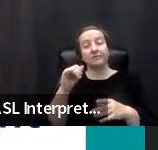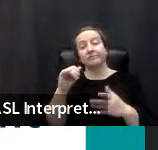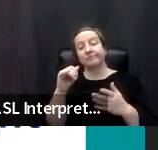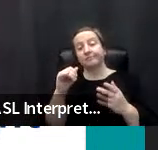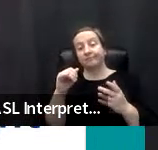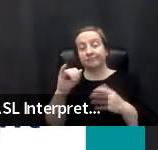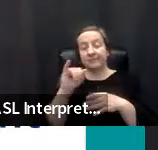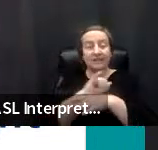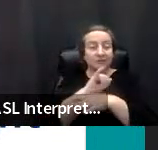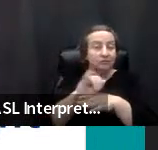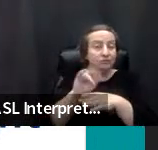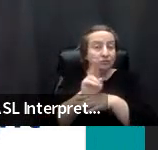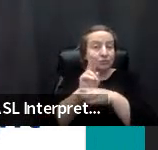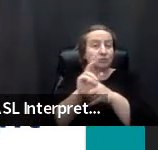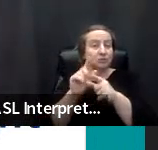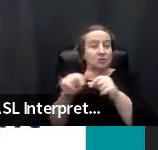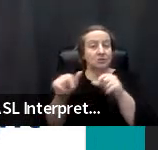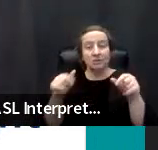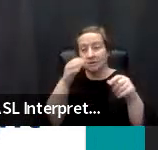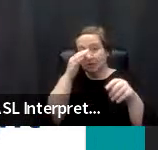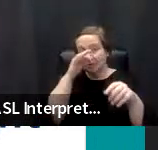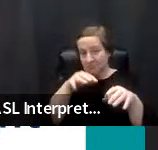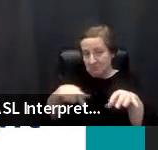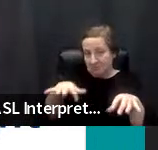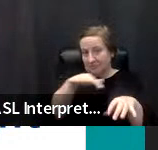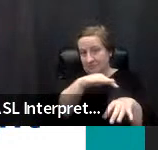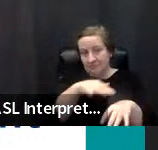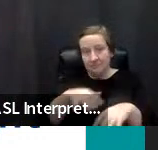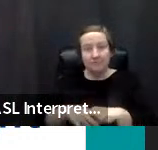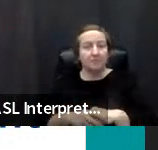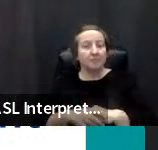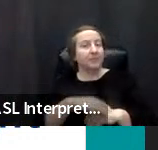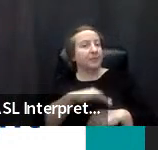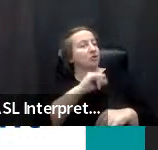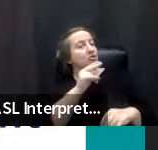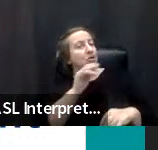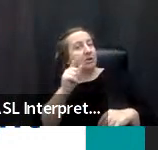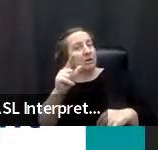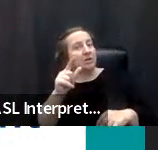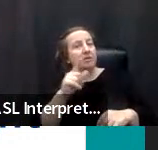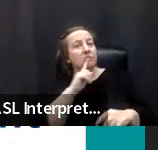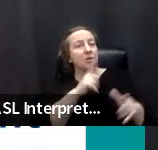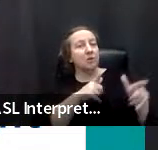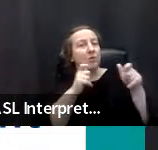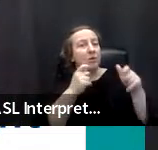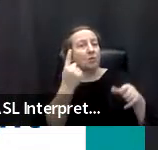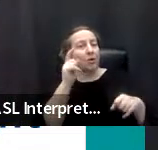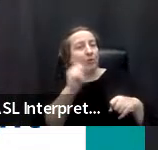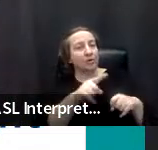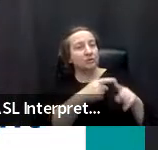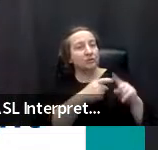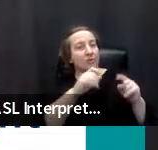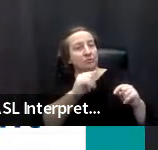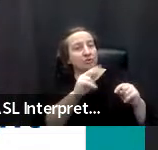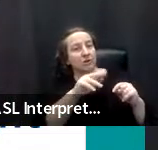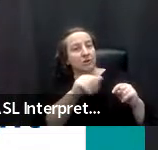uses adjacent to the corridor. And just real quickly, we have a question from